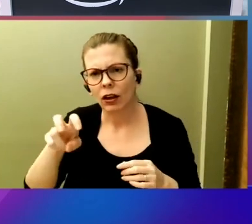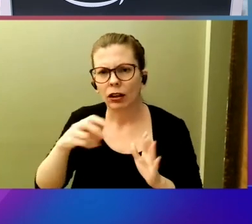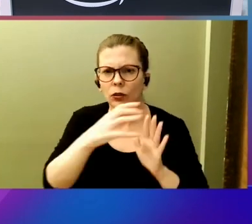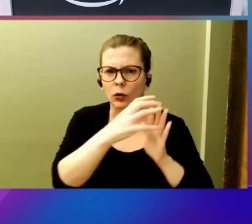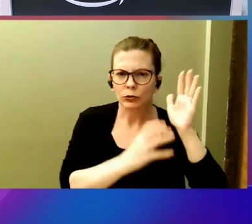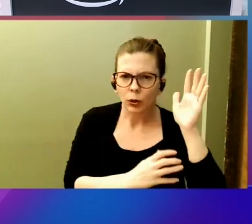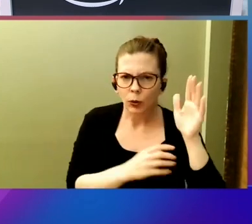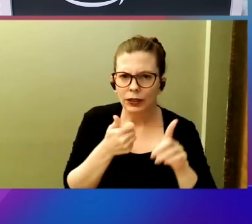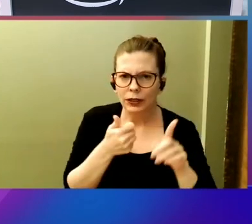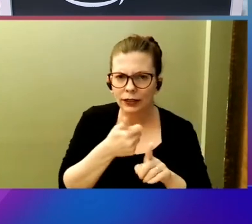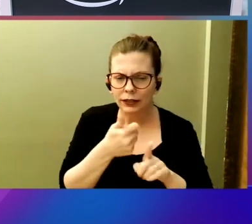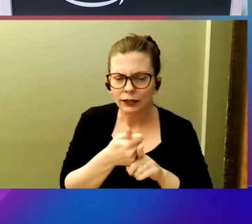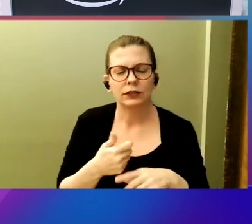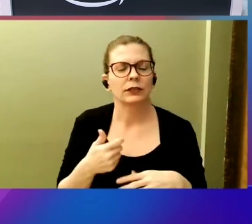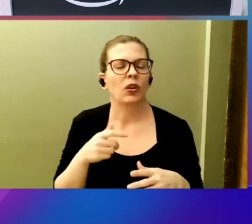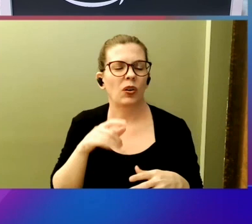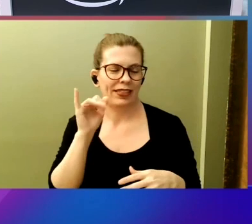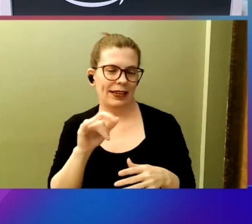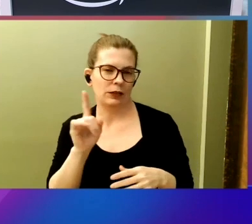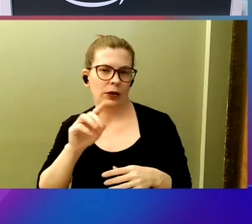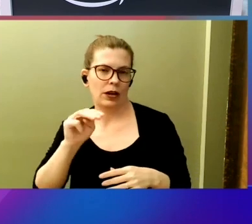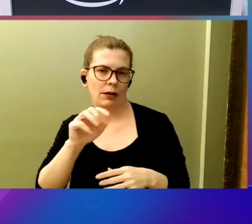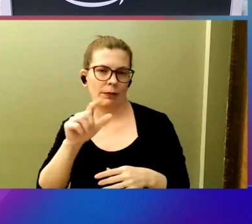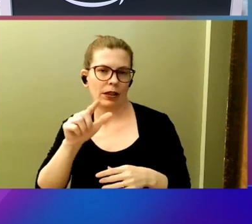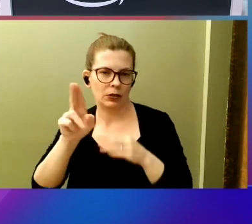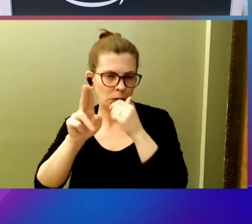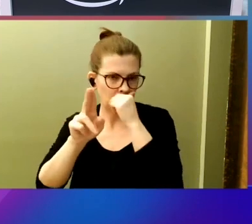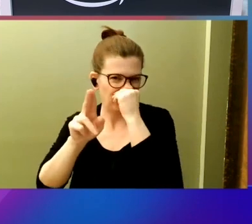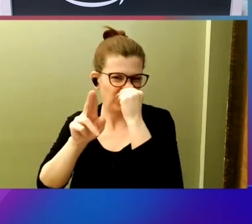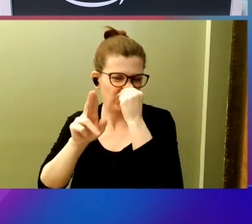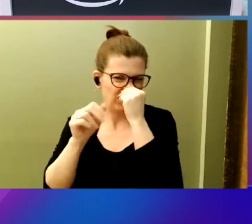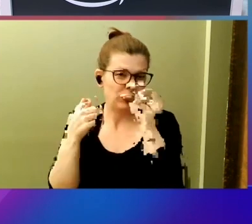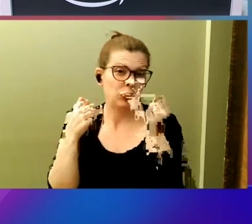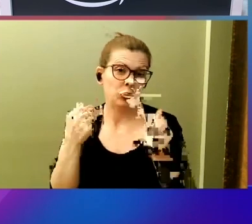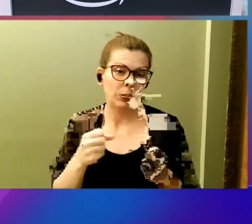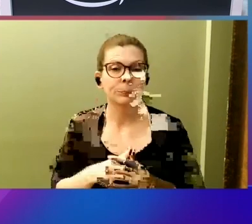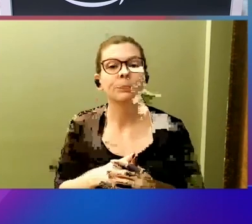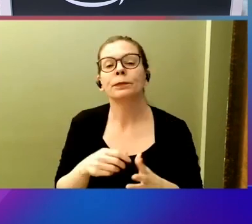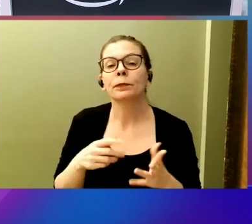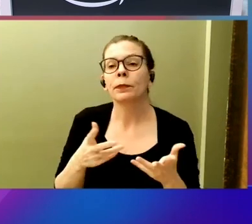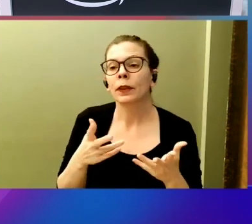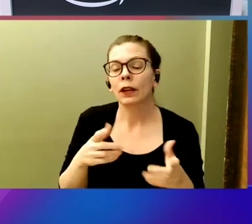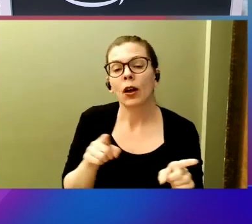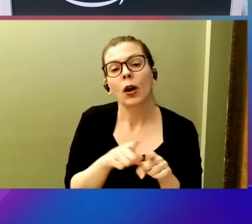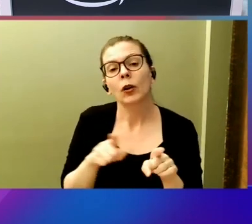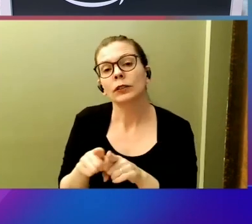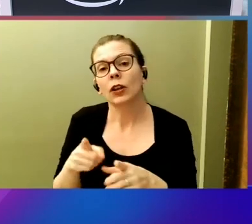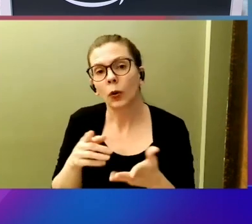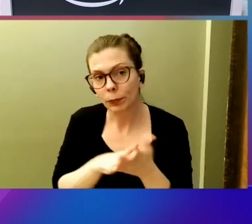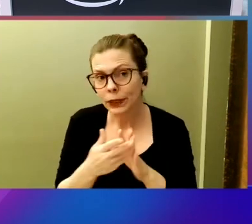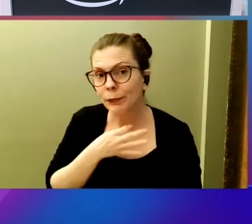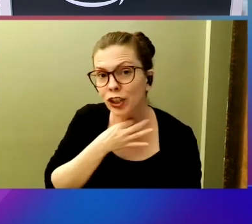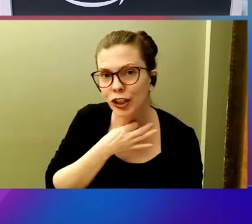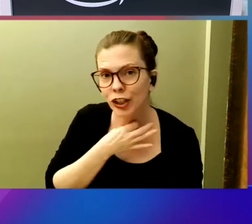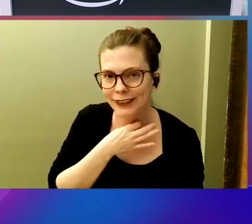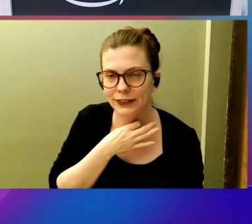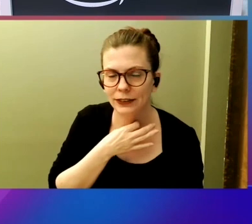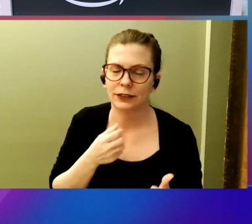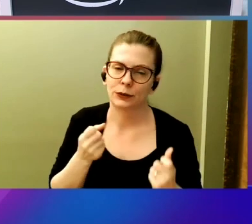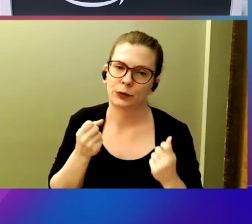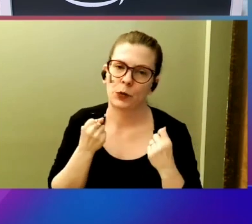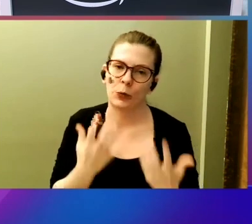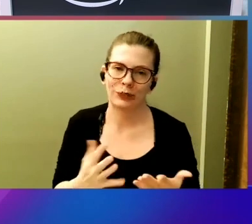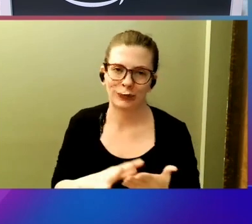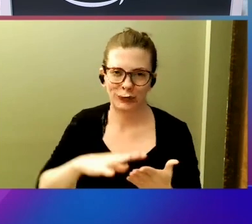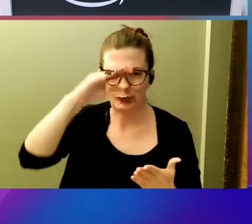that's really where MLU is strong. And I would say, like, be curious. There's Yep. so much out there. Oh, yeah. Like, it's